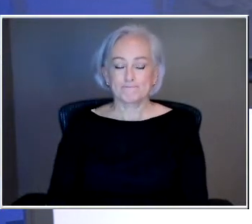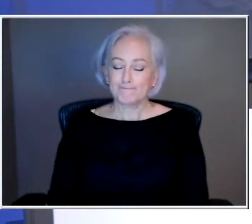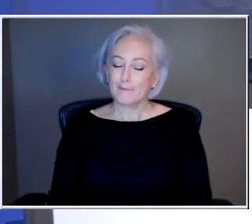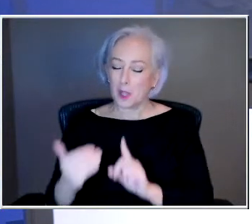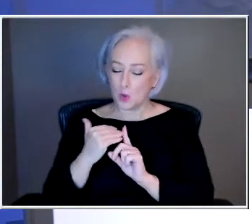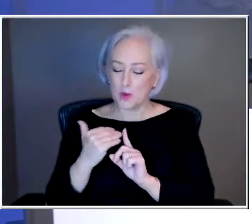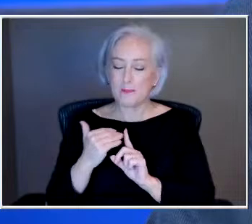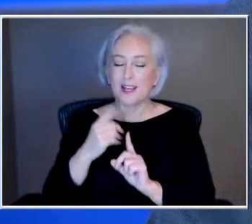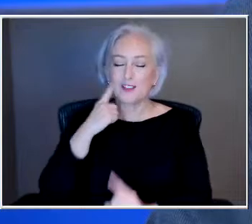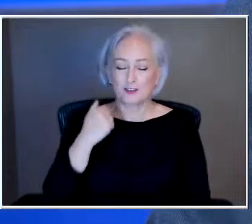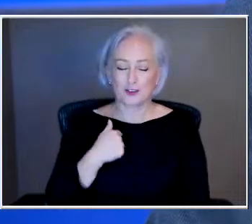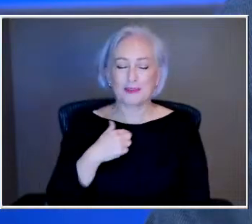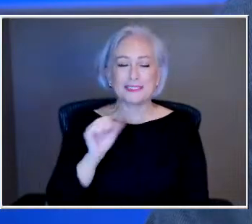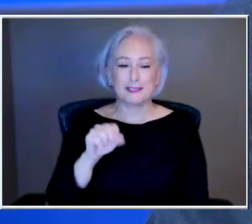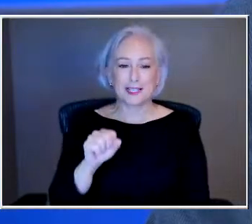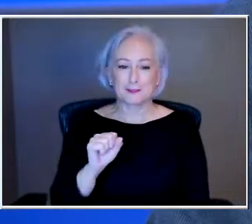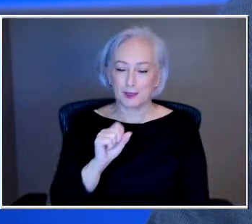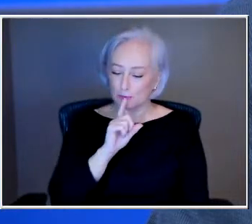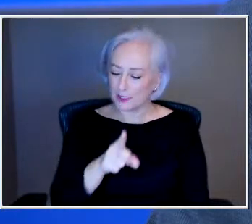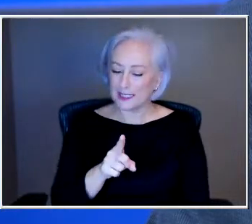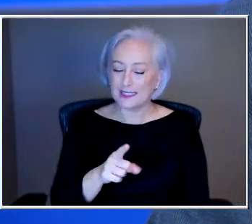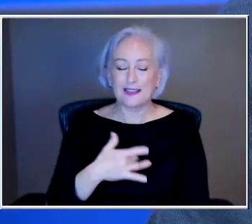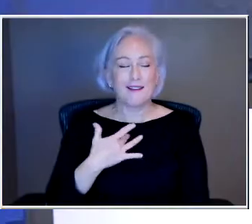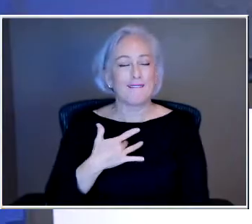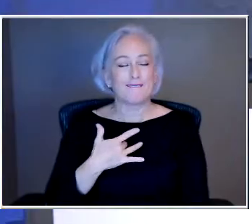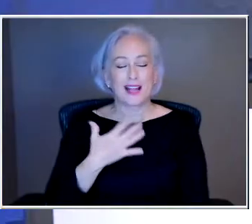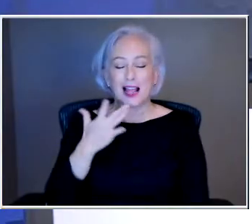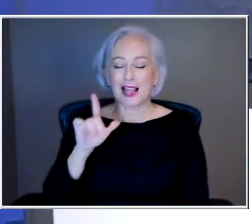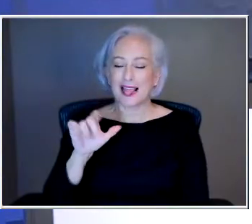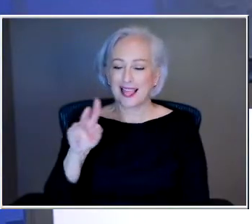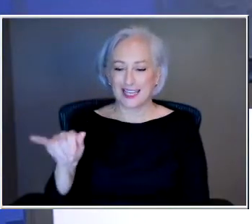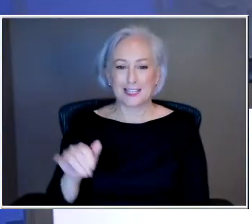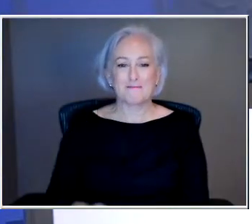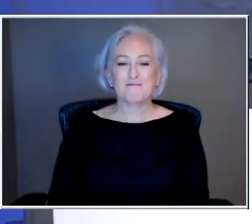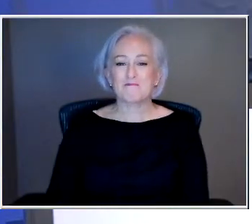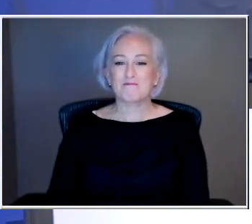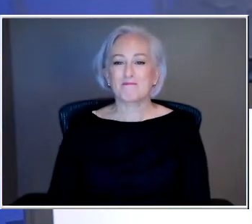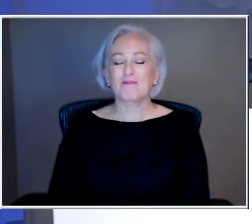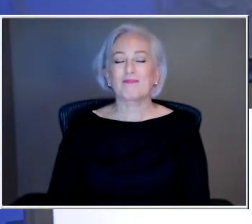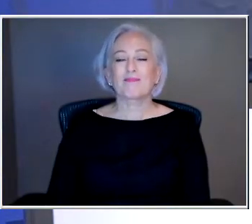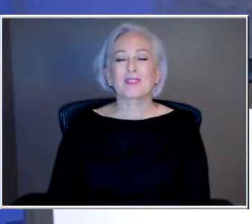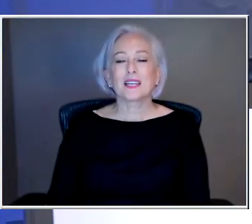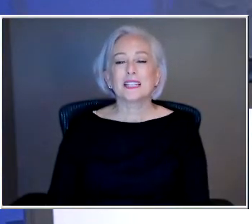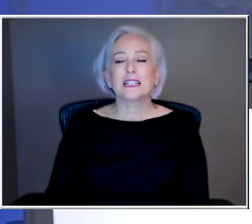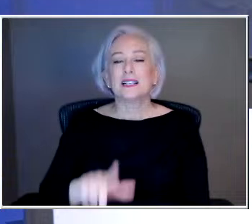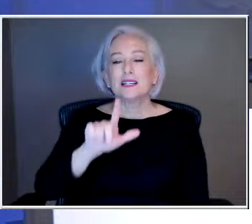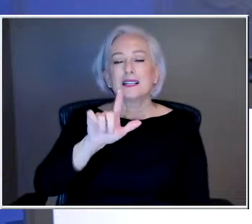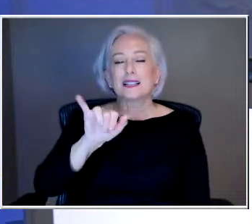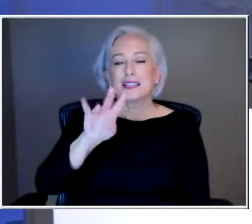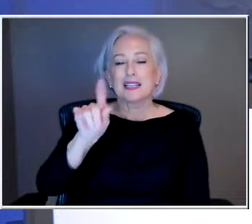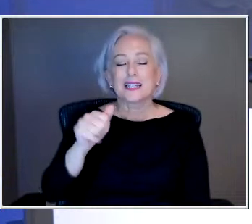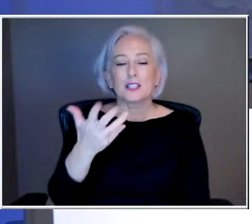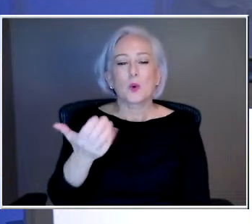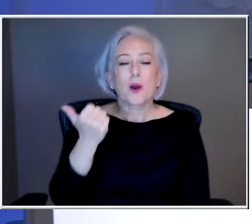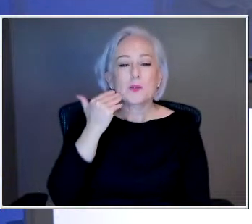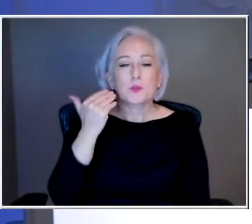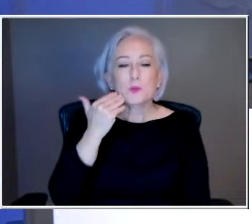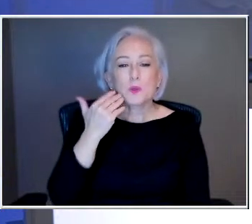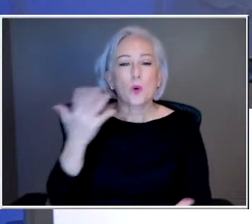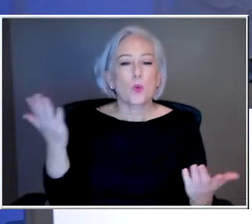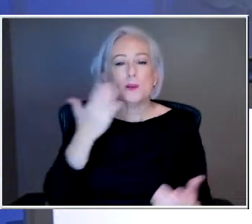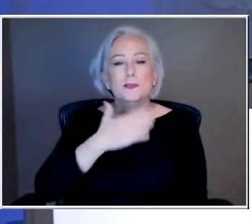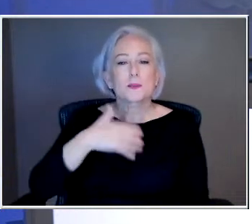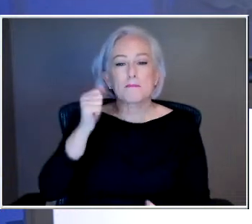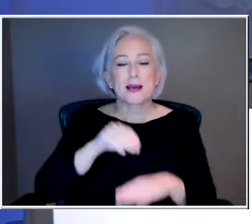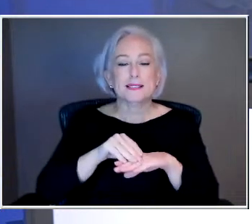all in all, I feel very, very, very fortunate. So, Linda has a question for you. Linda wants to know, what's the best advice you have to